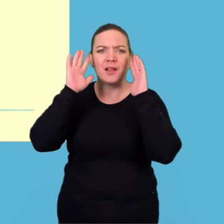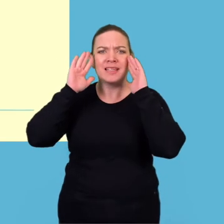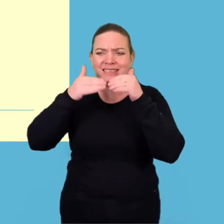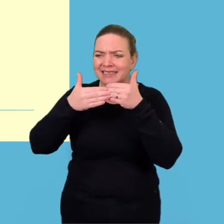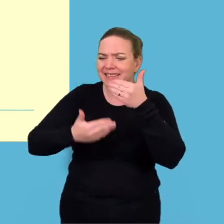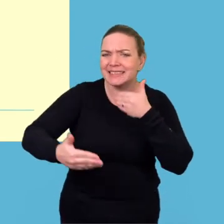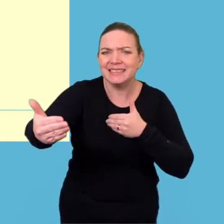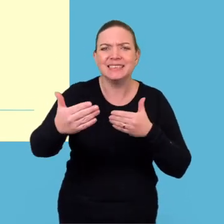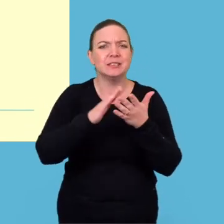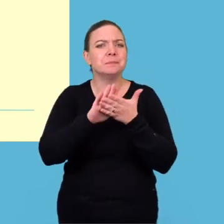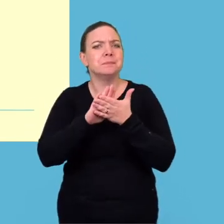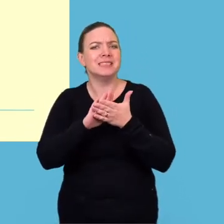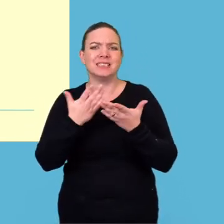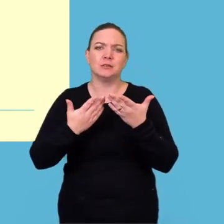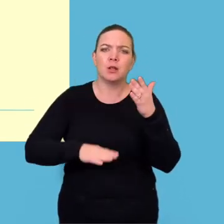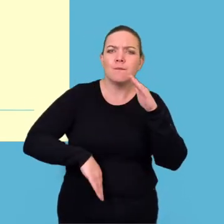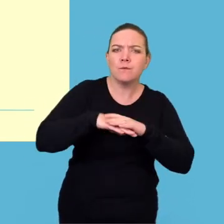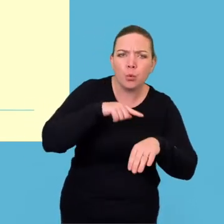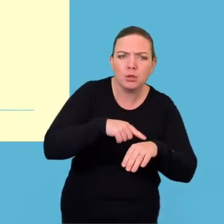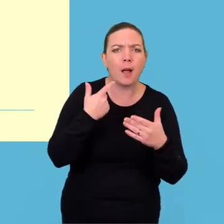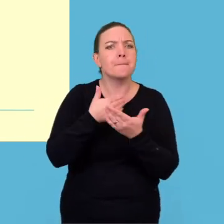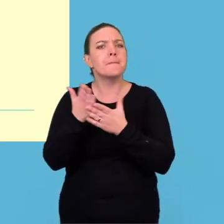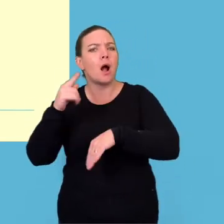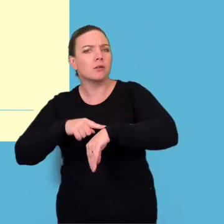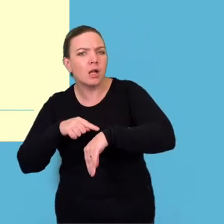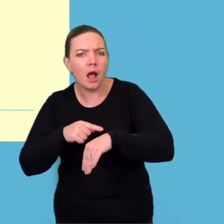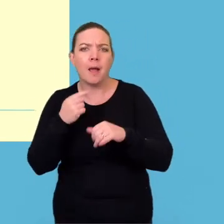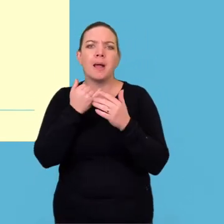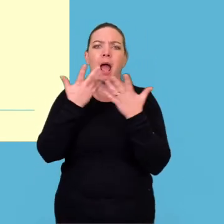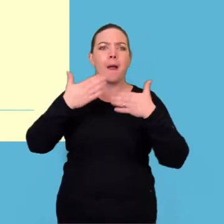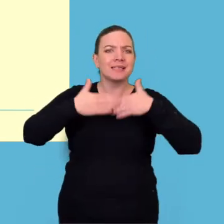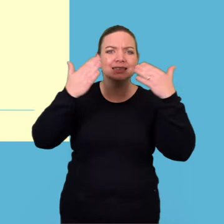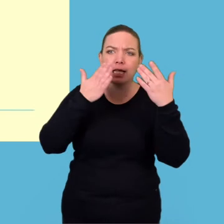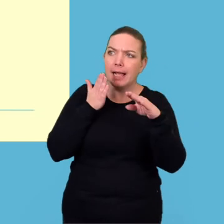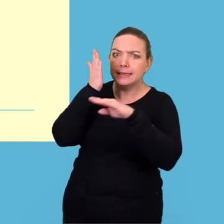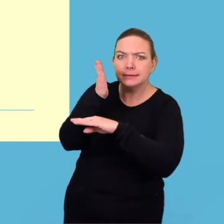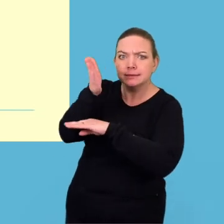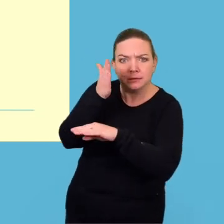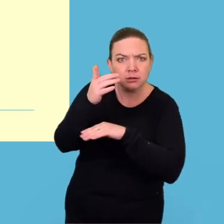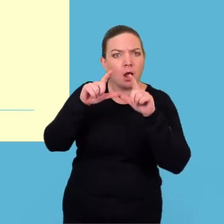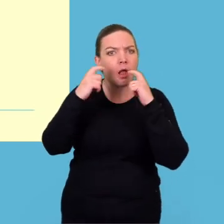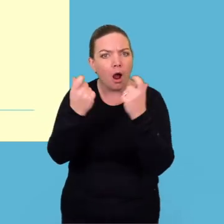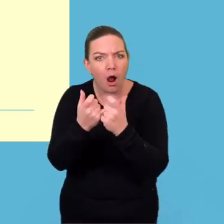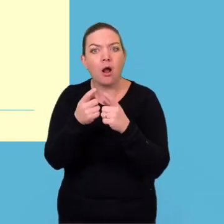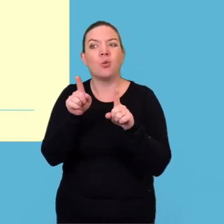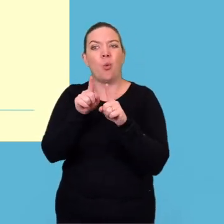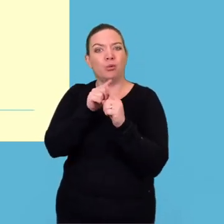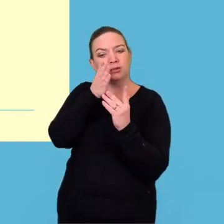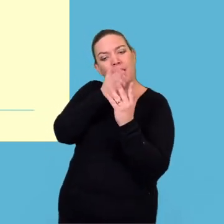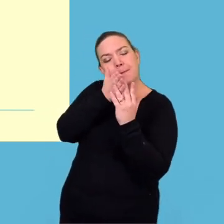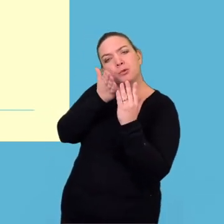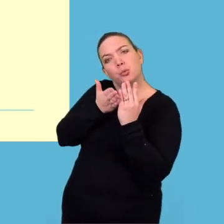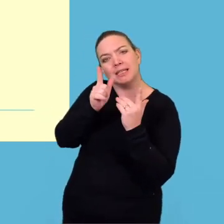or part-time, will determine how many days a week you'll be attending your classes, and also how much time you'll need to spend studying in